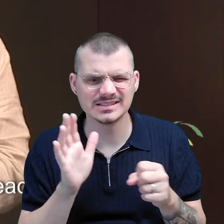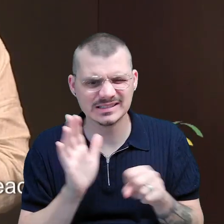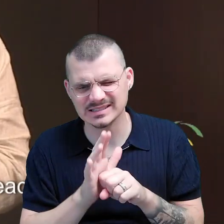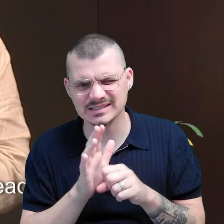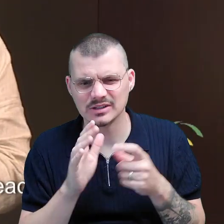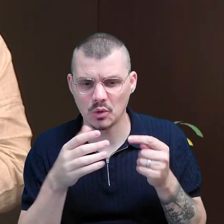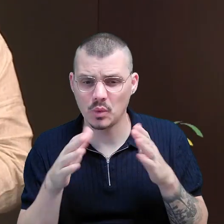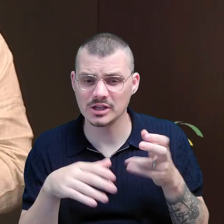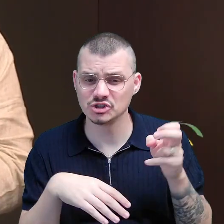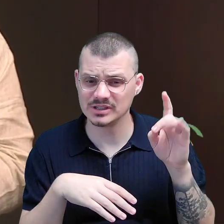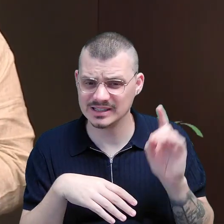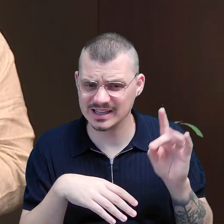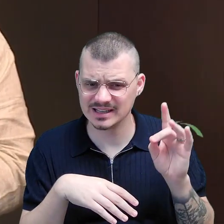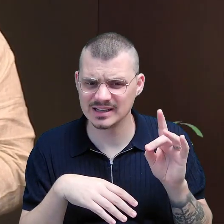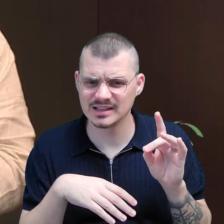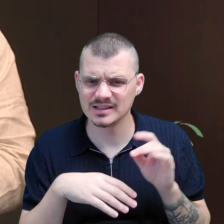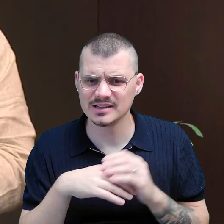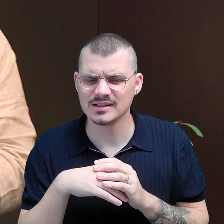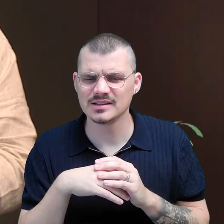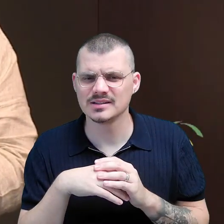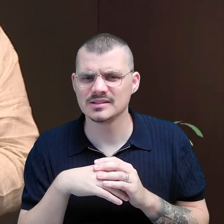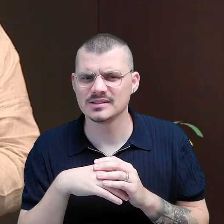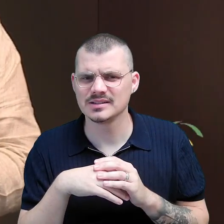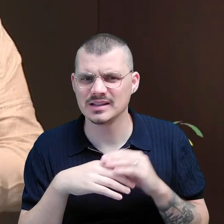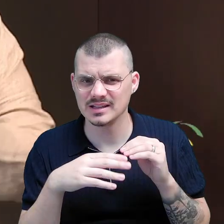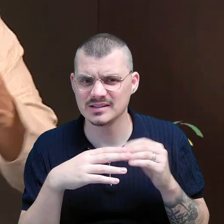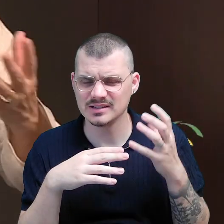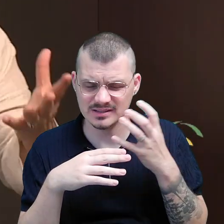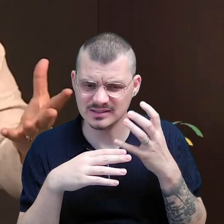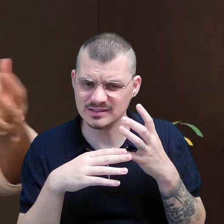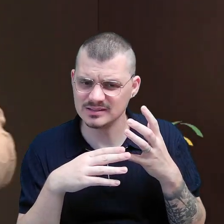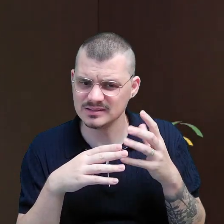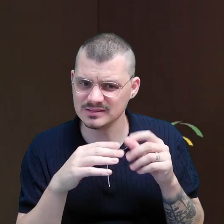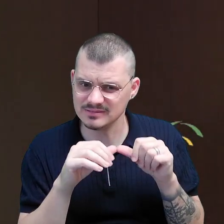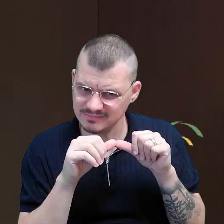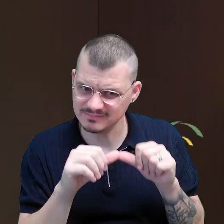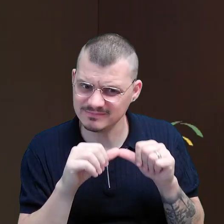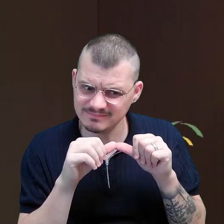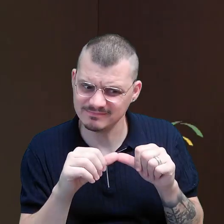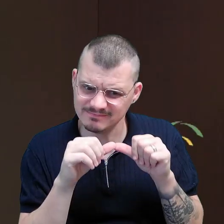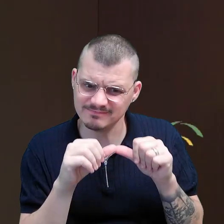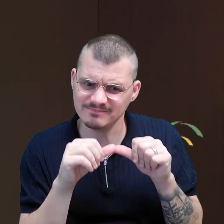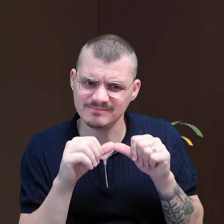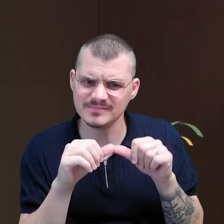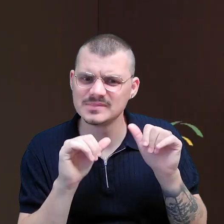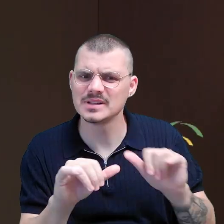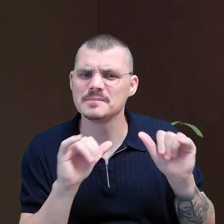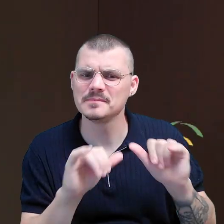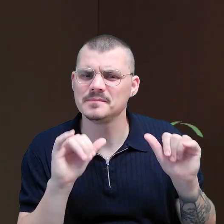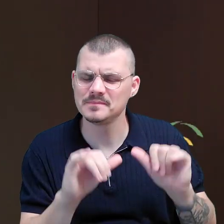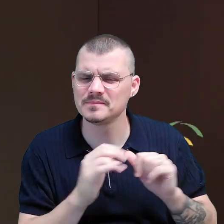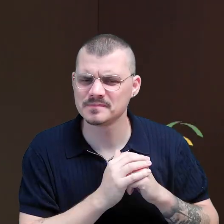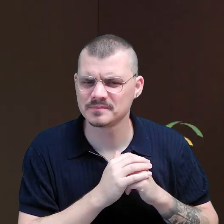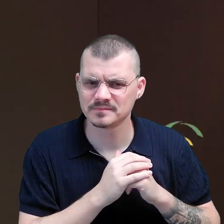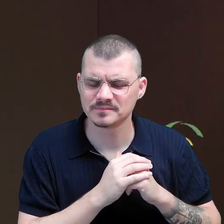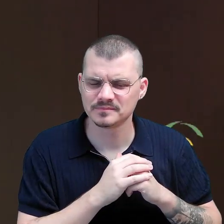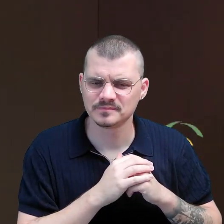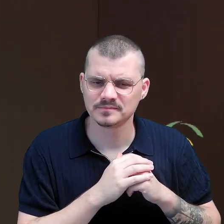bash her head the way she did in such an incredibly persistent, consistent